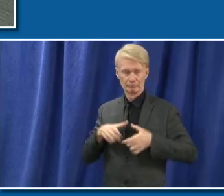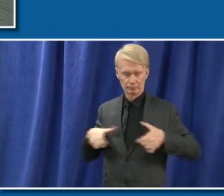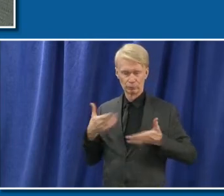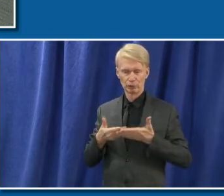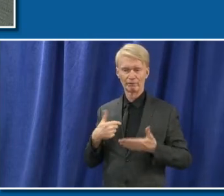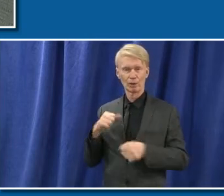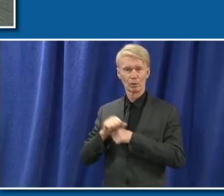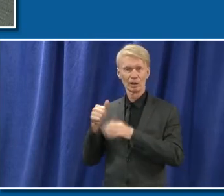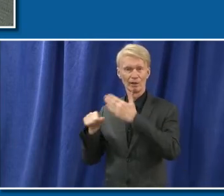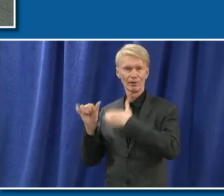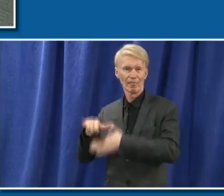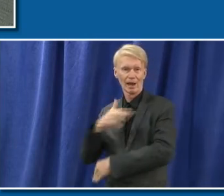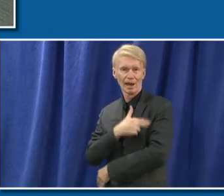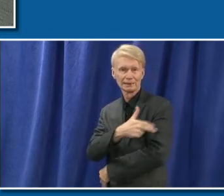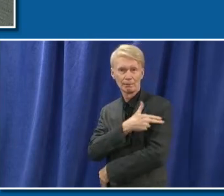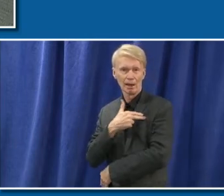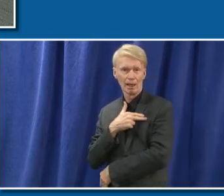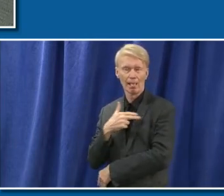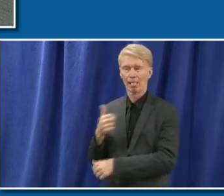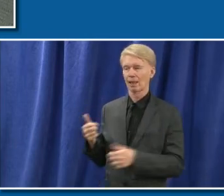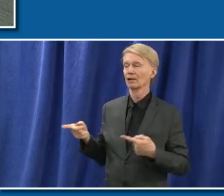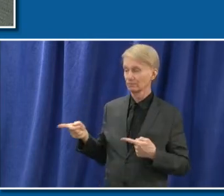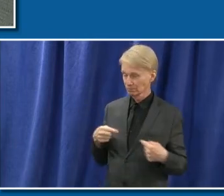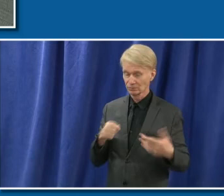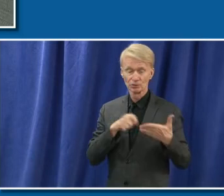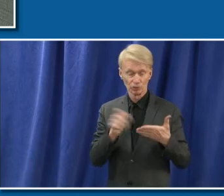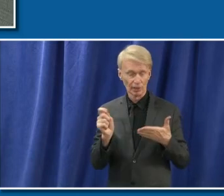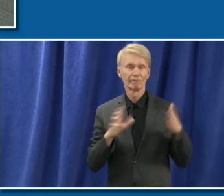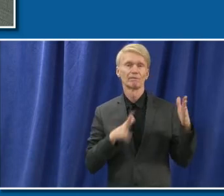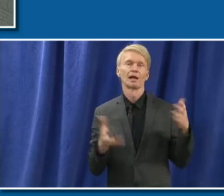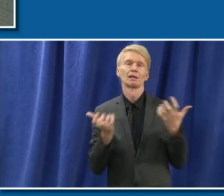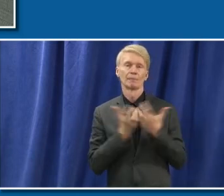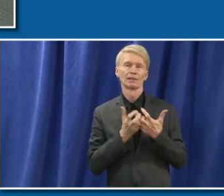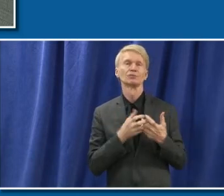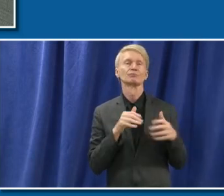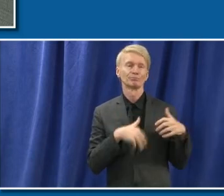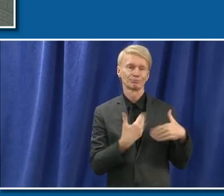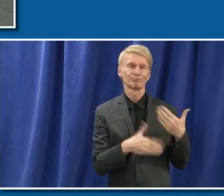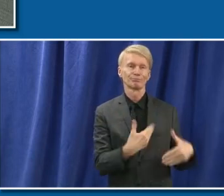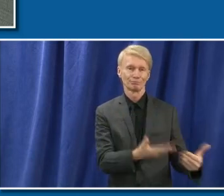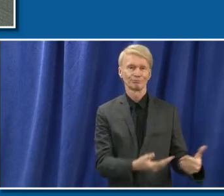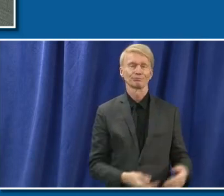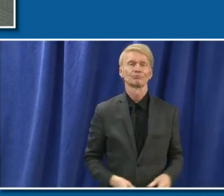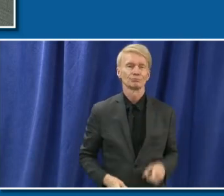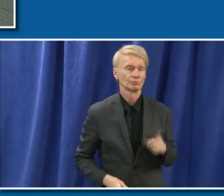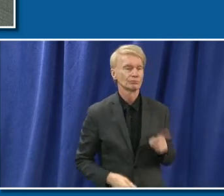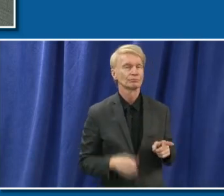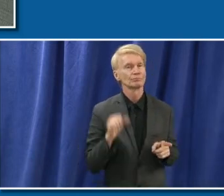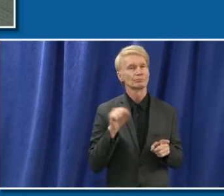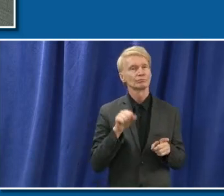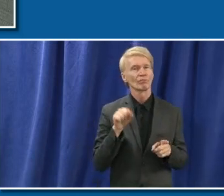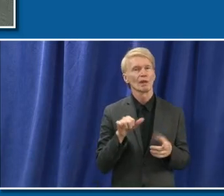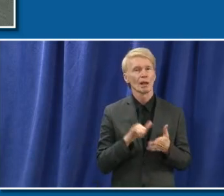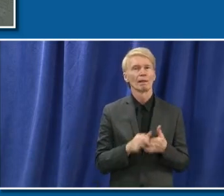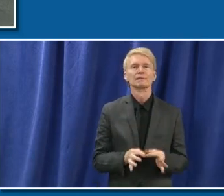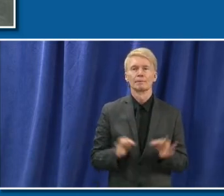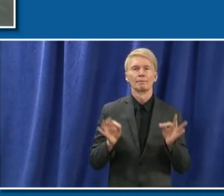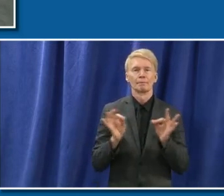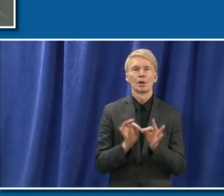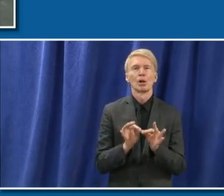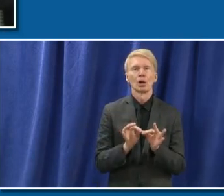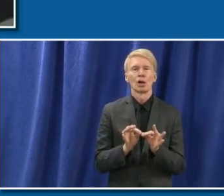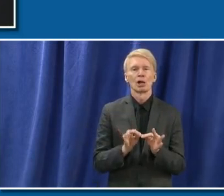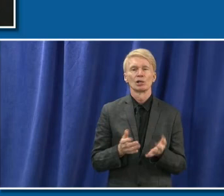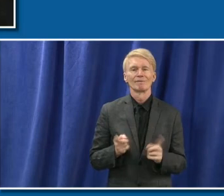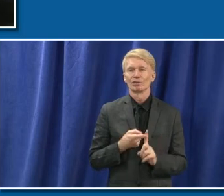facility, this particular hospital, and then you'll be checked in for the process. Yeah, and that's especially sort of in this very